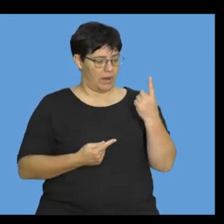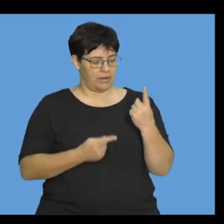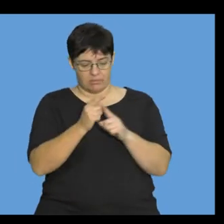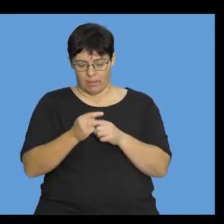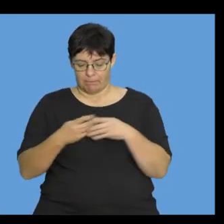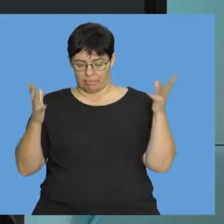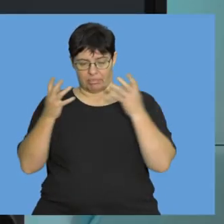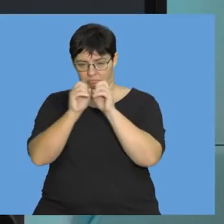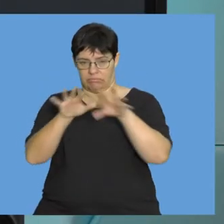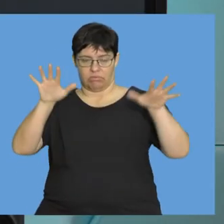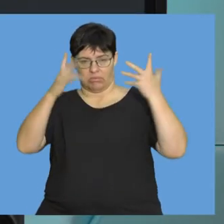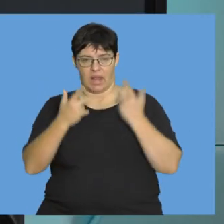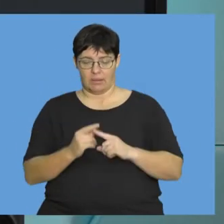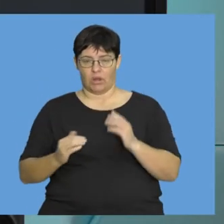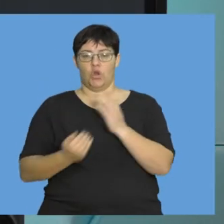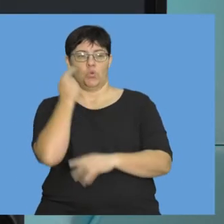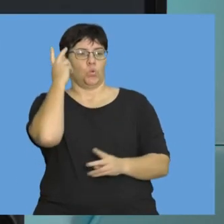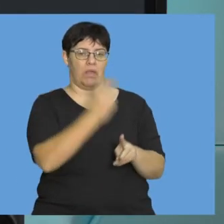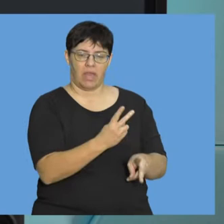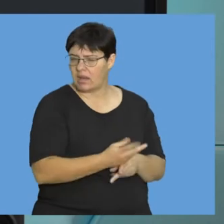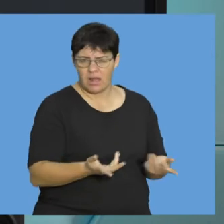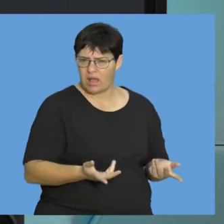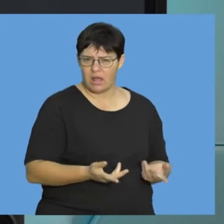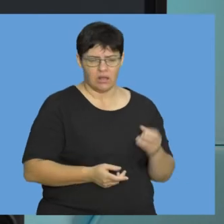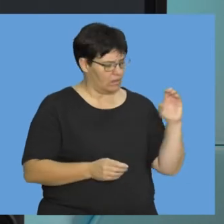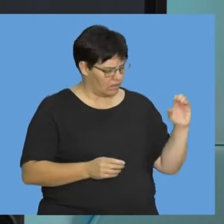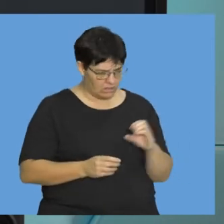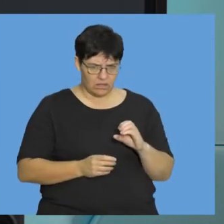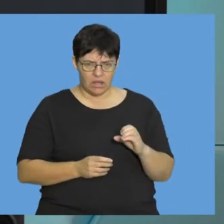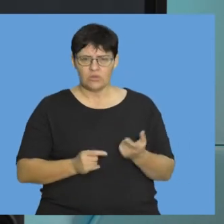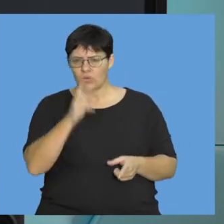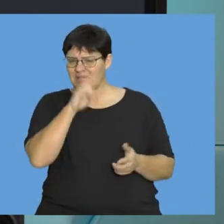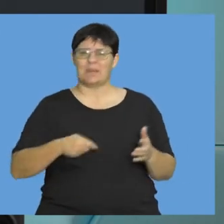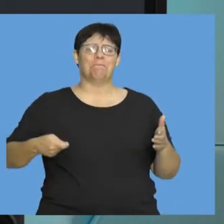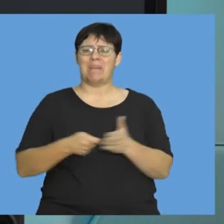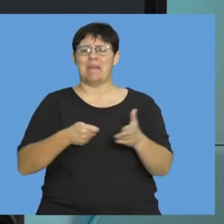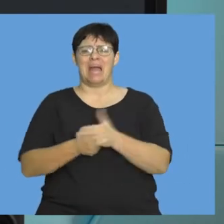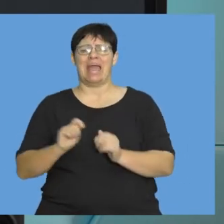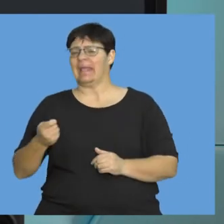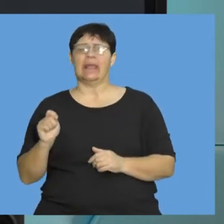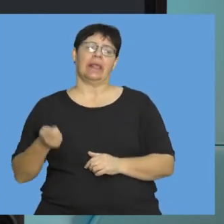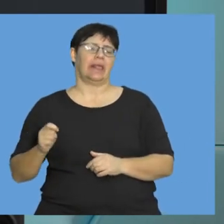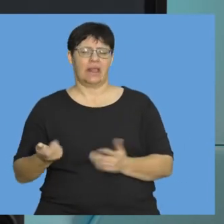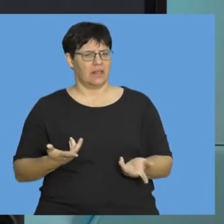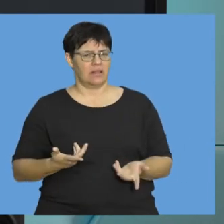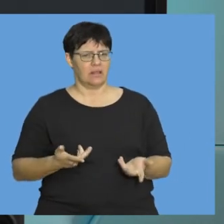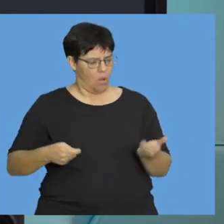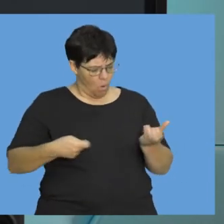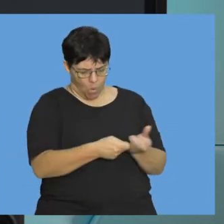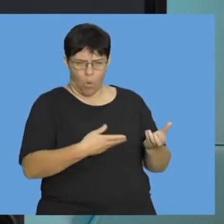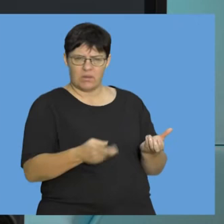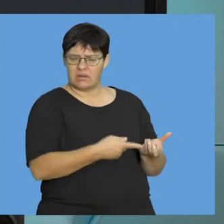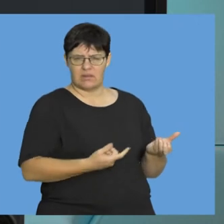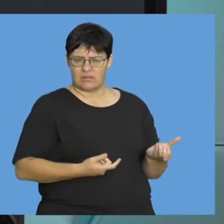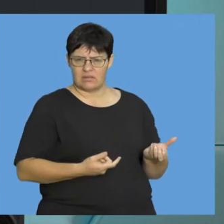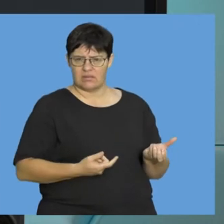an enzyme, breaks up, all right, and then I've got to make it all over again. Here it comes. I don't need to buy a new key every time I